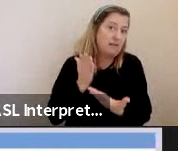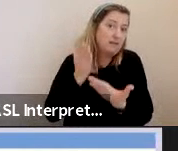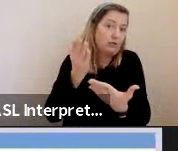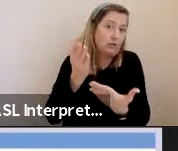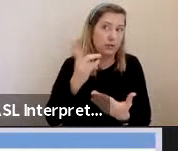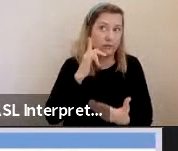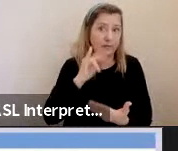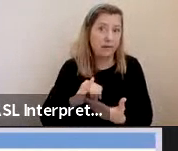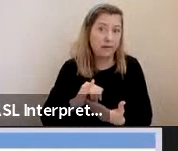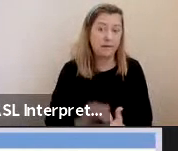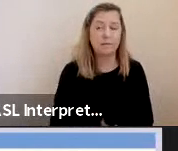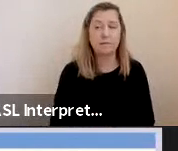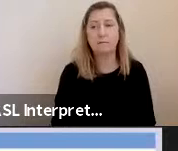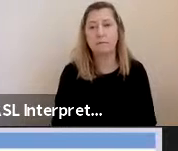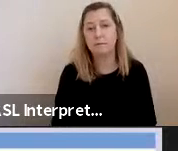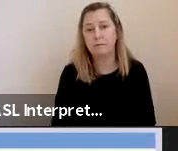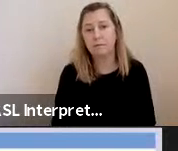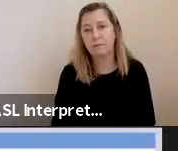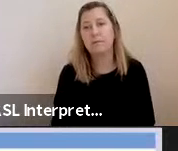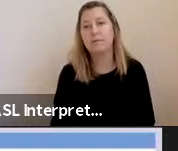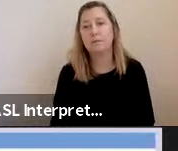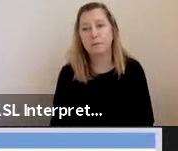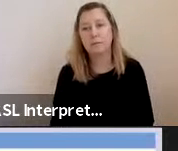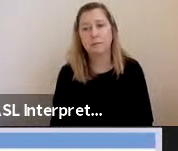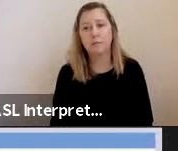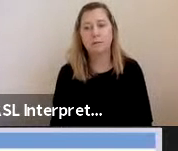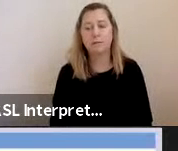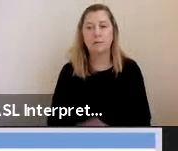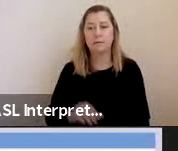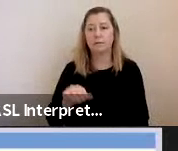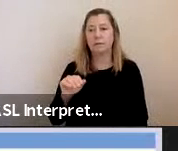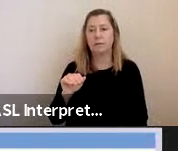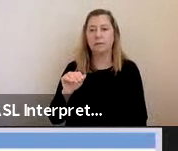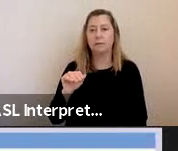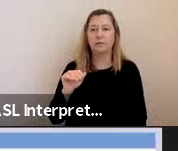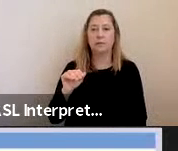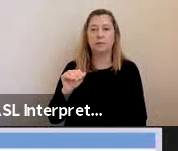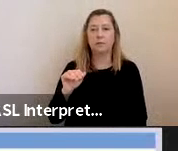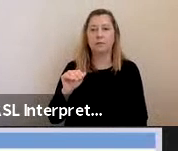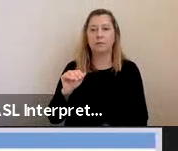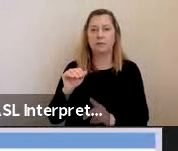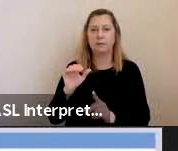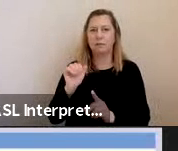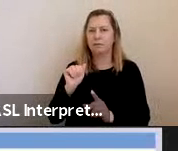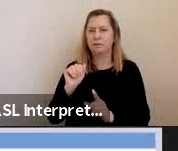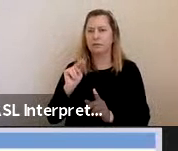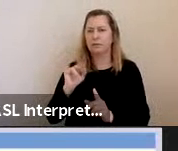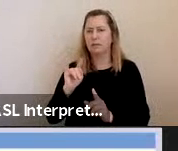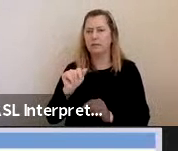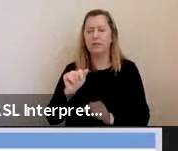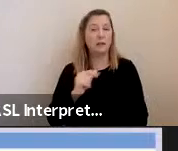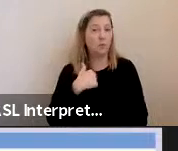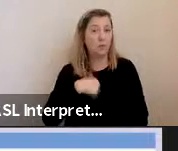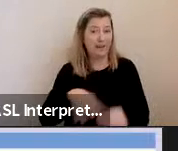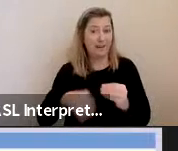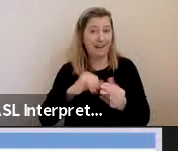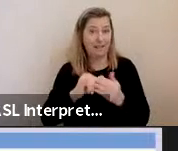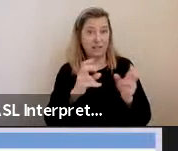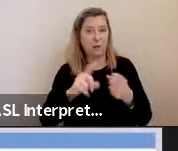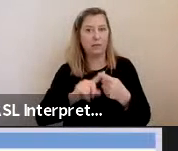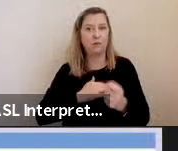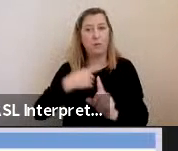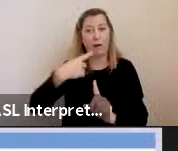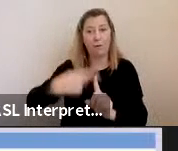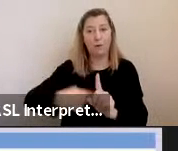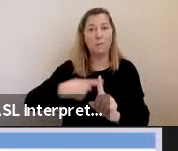suggestion on that. And Robin, we can put that on the ESO monthly call agenda. Okay,